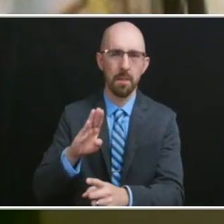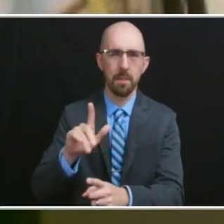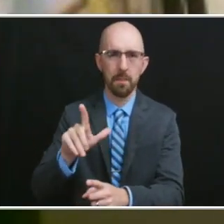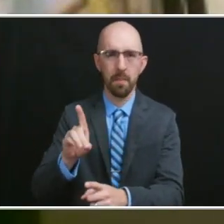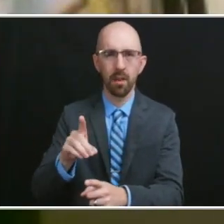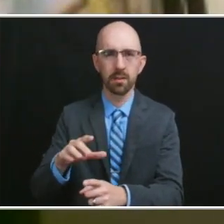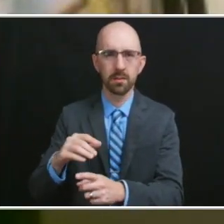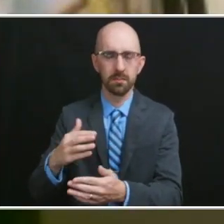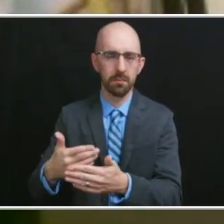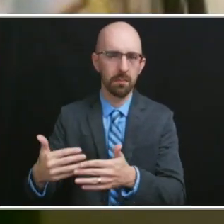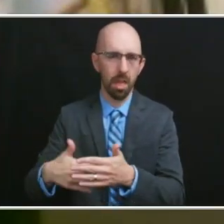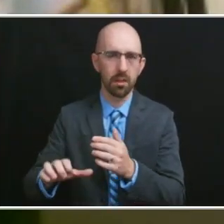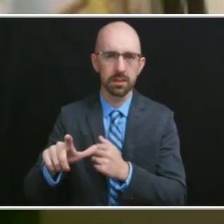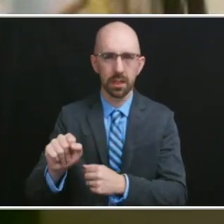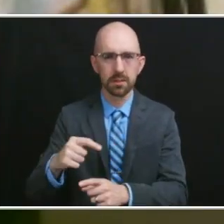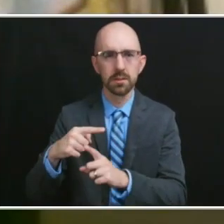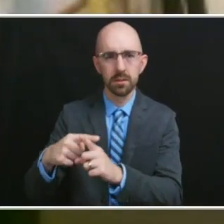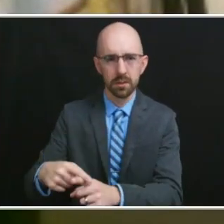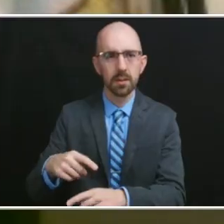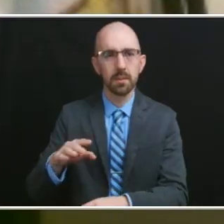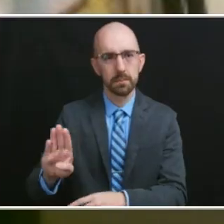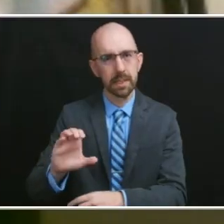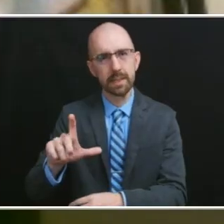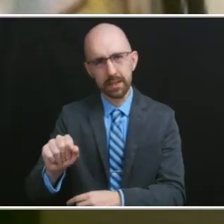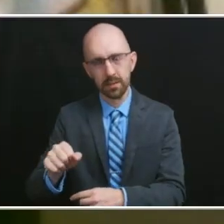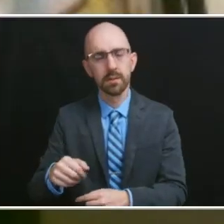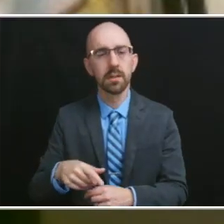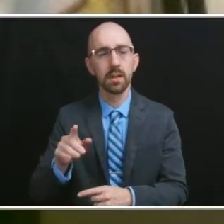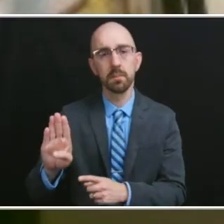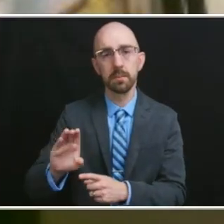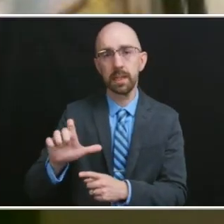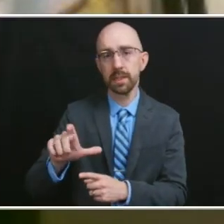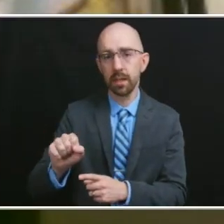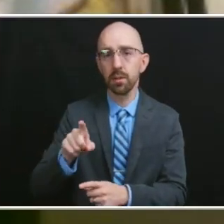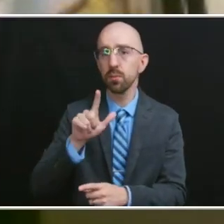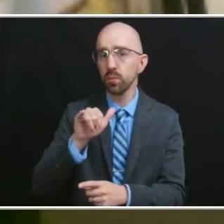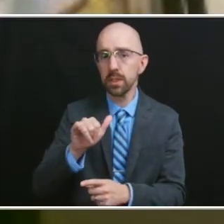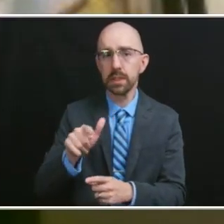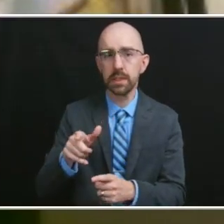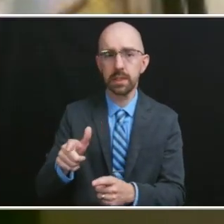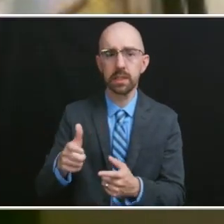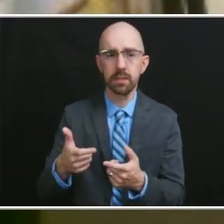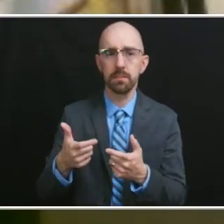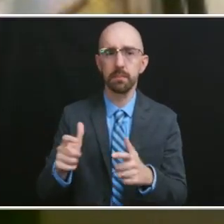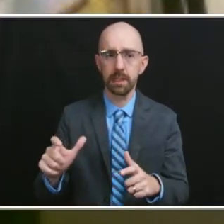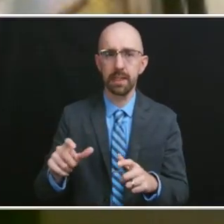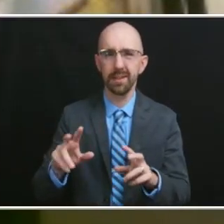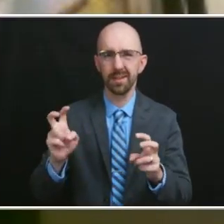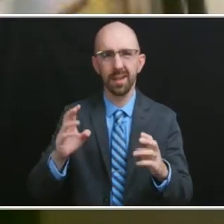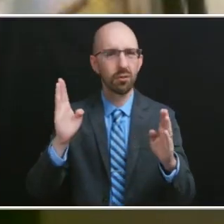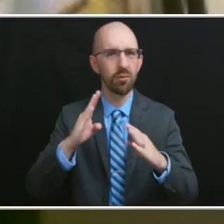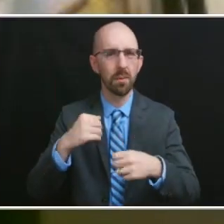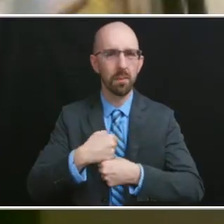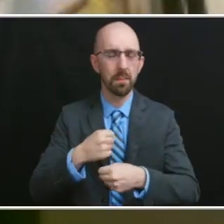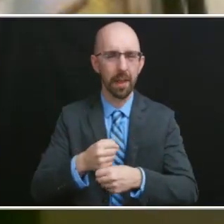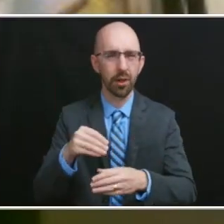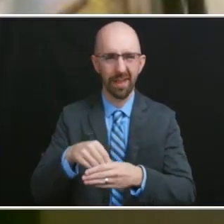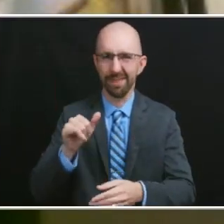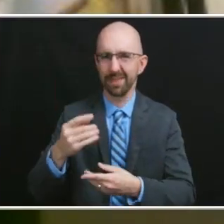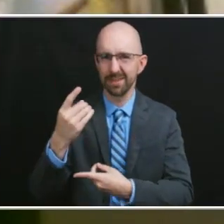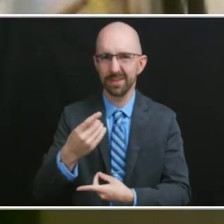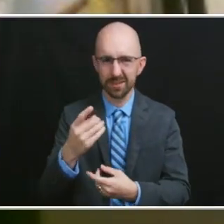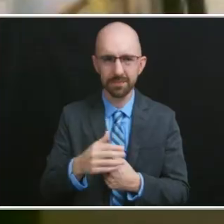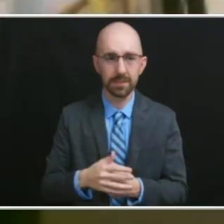to as the B cells, and the B cells are really big troublemaker in Sjögren's.